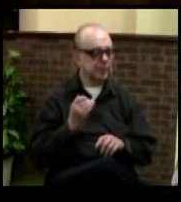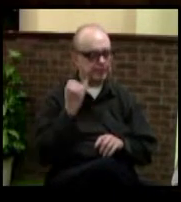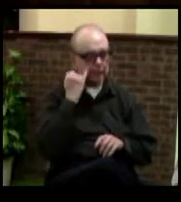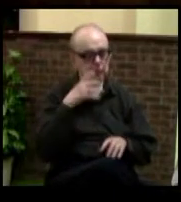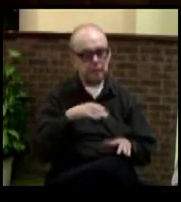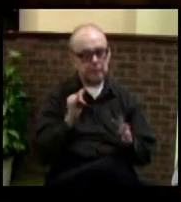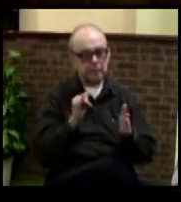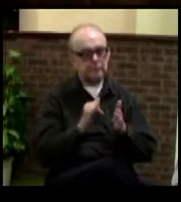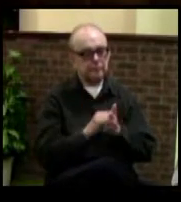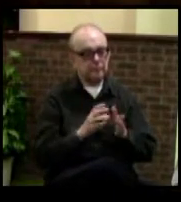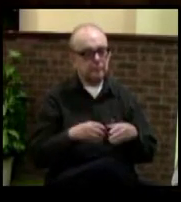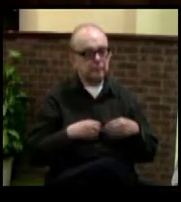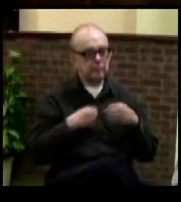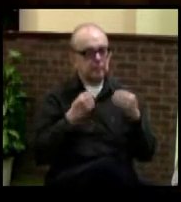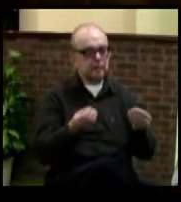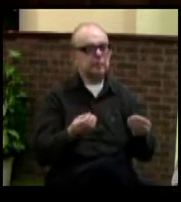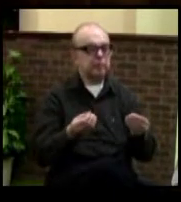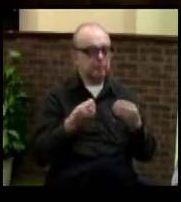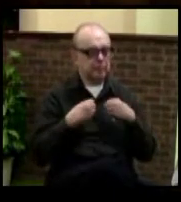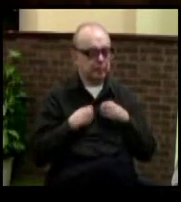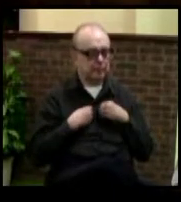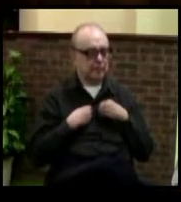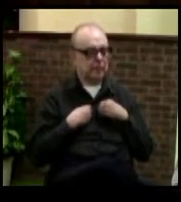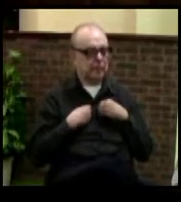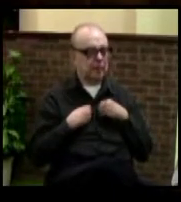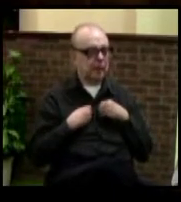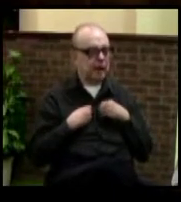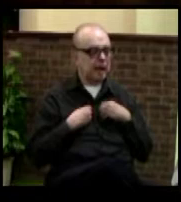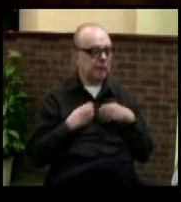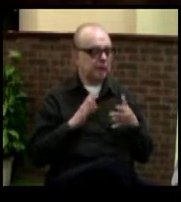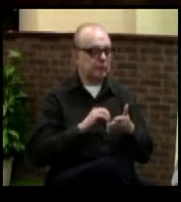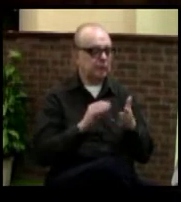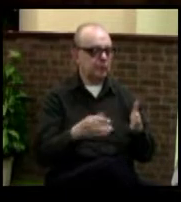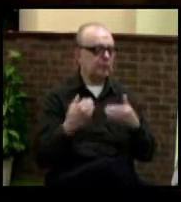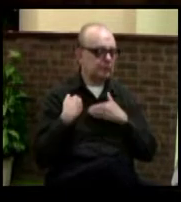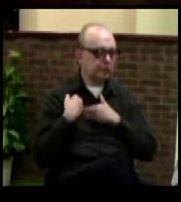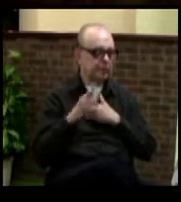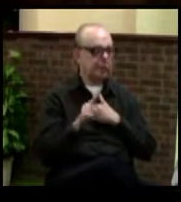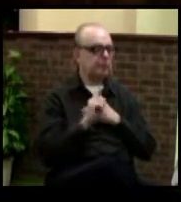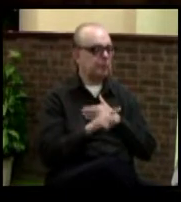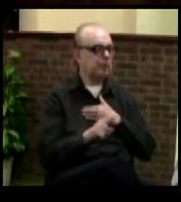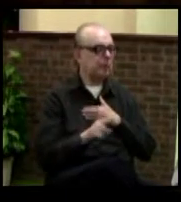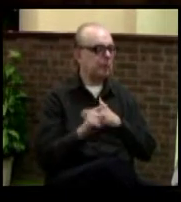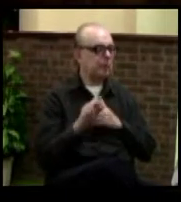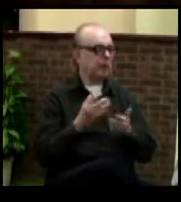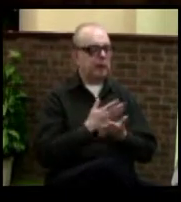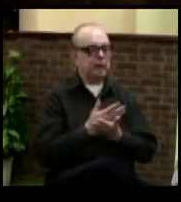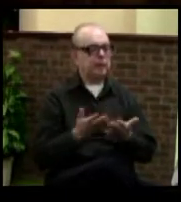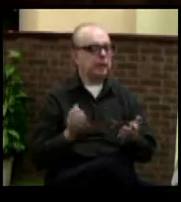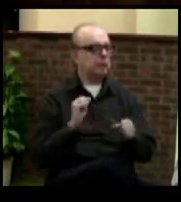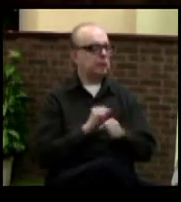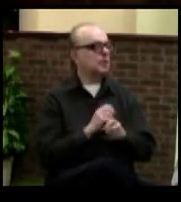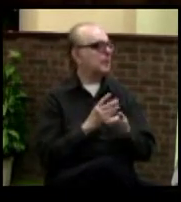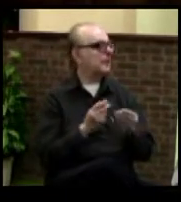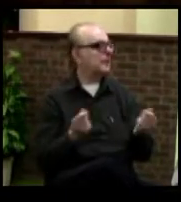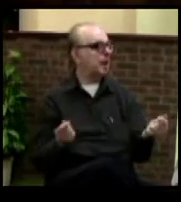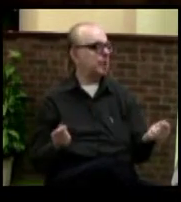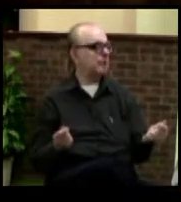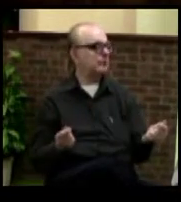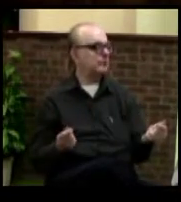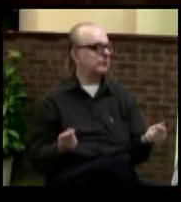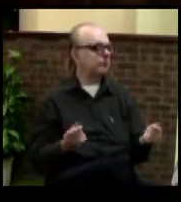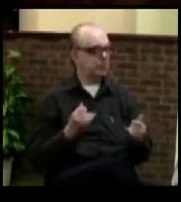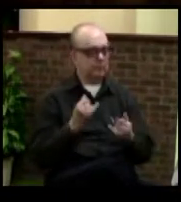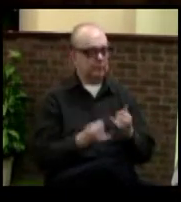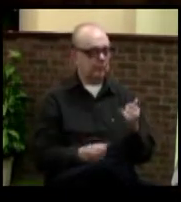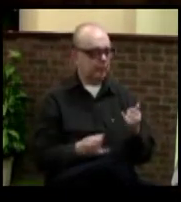take this and give it to me and let me take the burden off your shoulder, that everything will work out all right. And